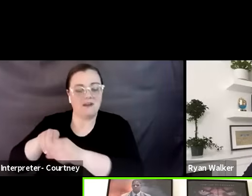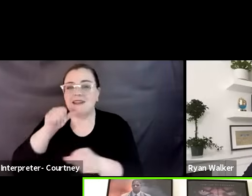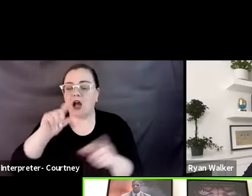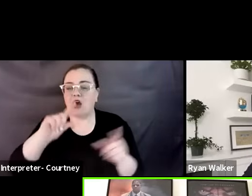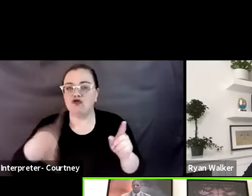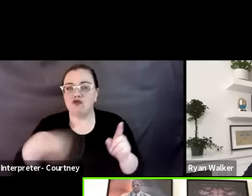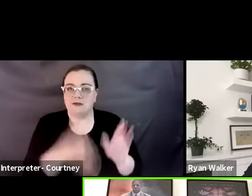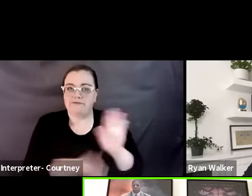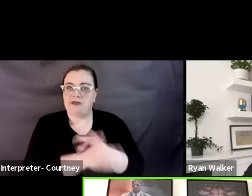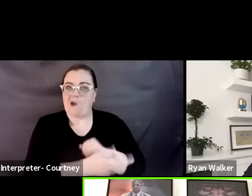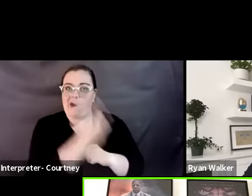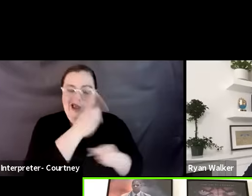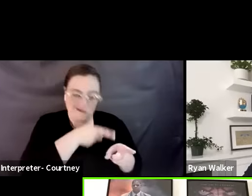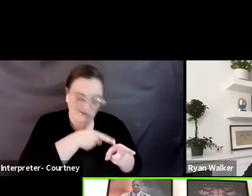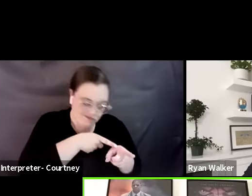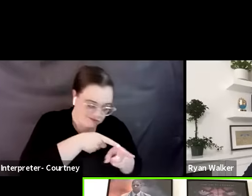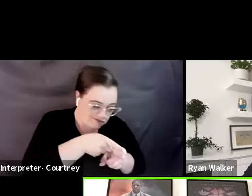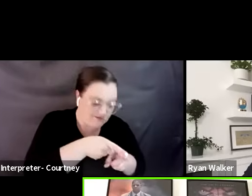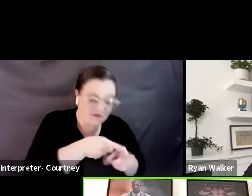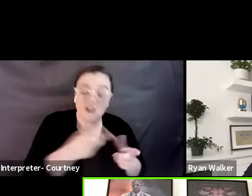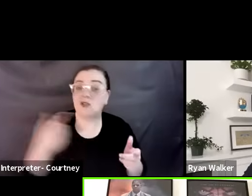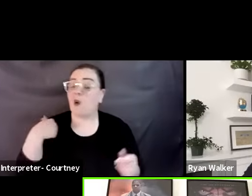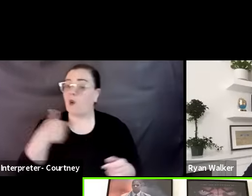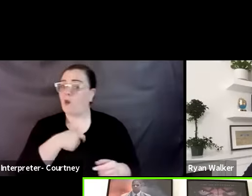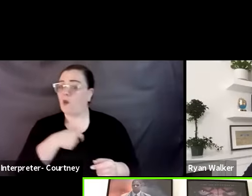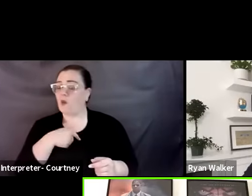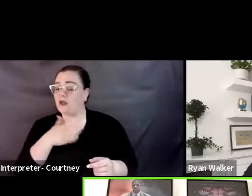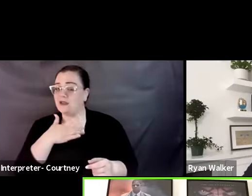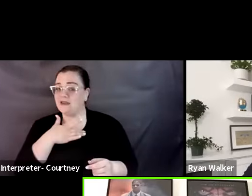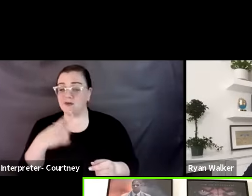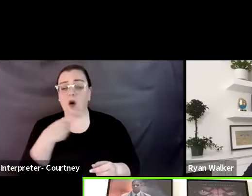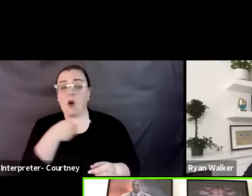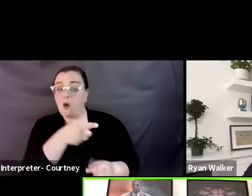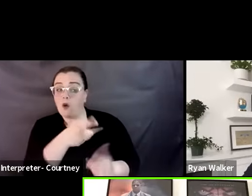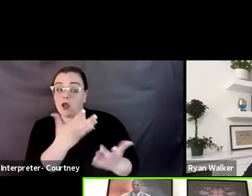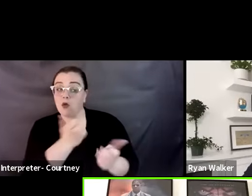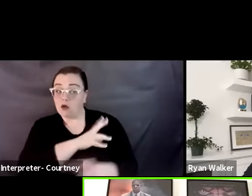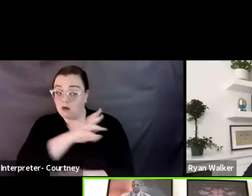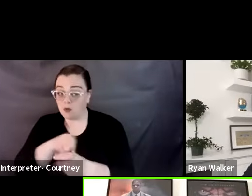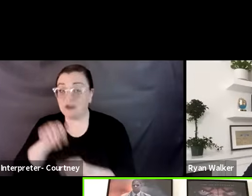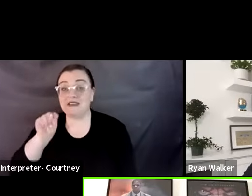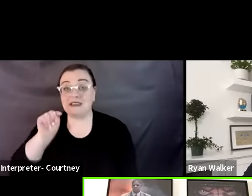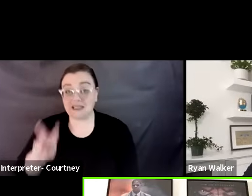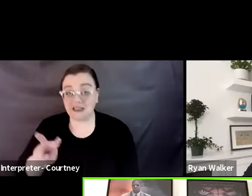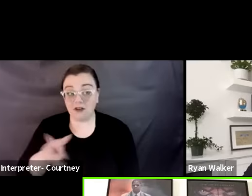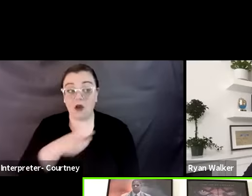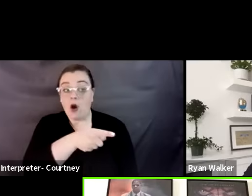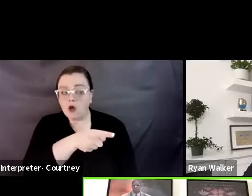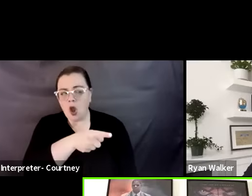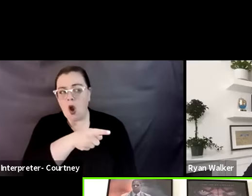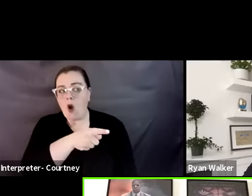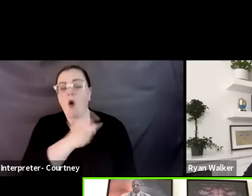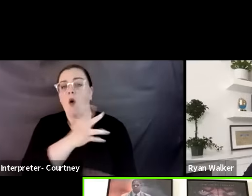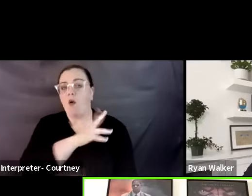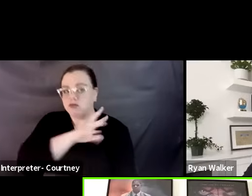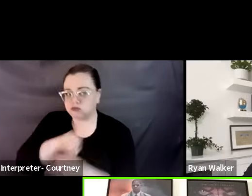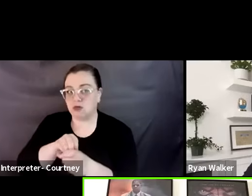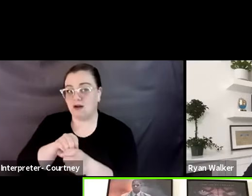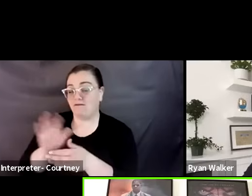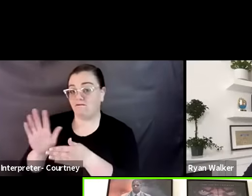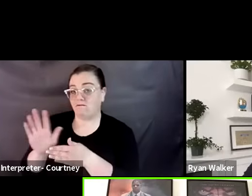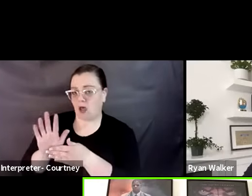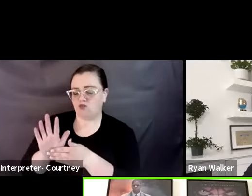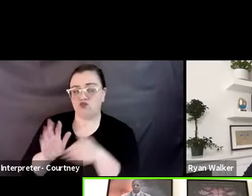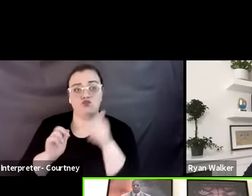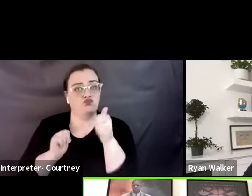that one basket. So we're big on, okay, if you're trying to cross over to television and film, then yeah, if that's not your first home, then let's